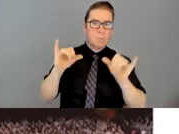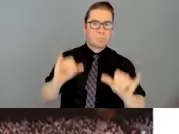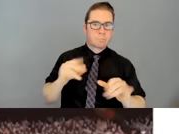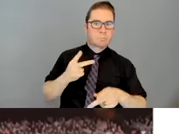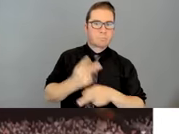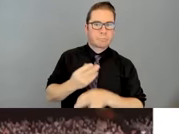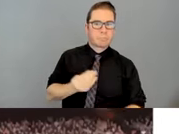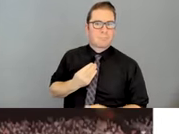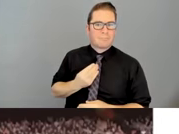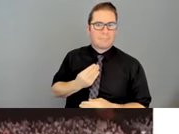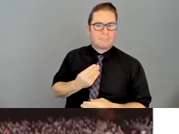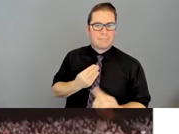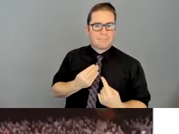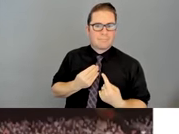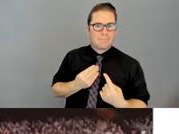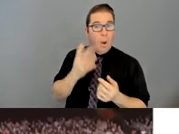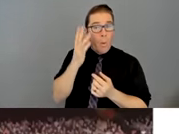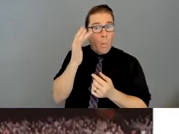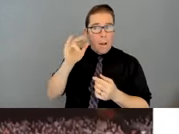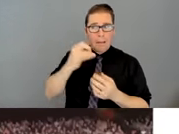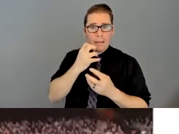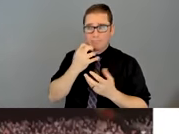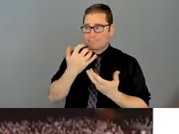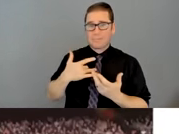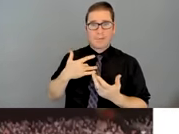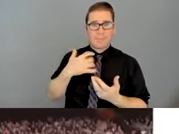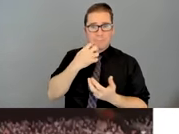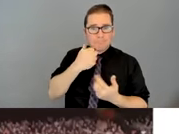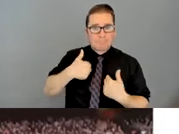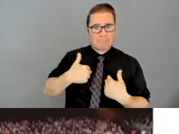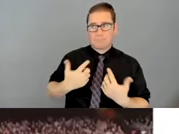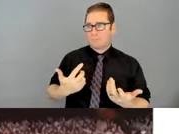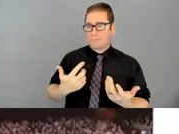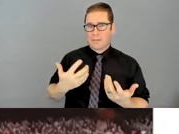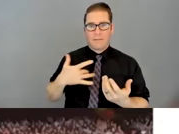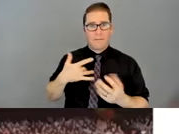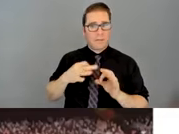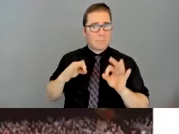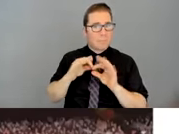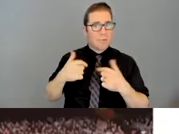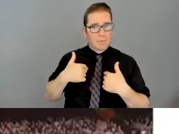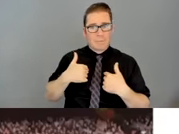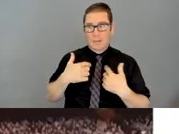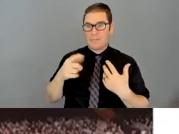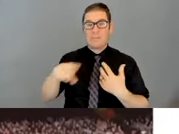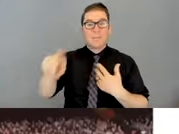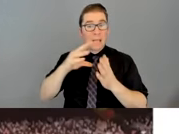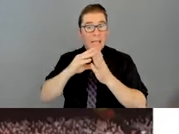And we want our students to feel that way, don't we? Because it means so much to us.